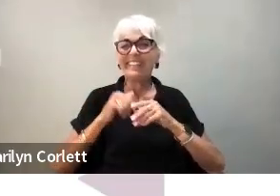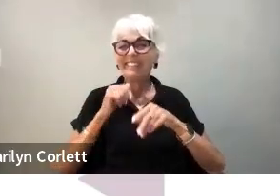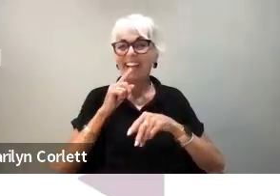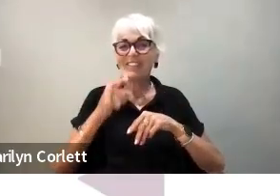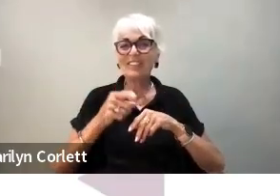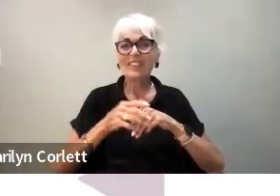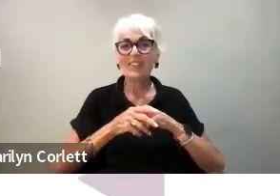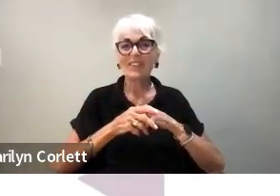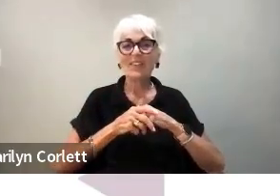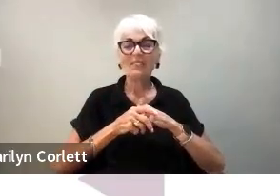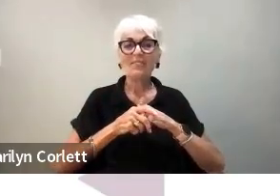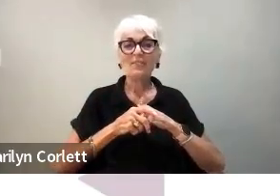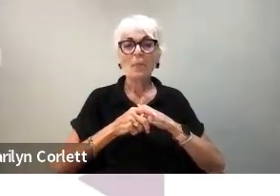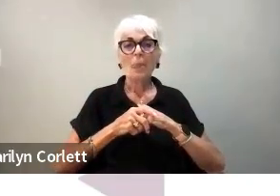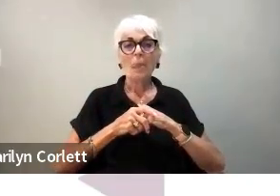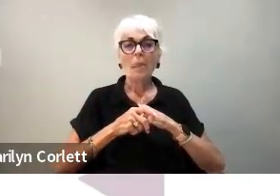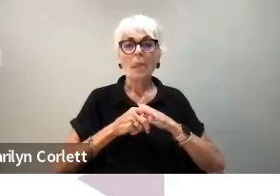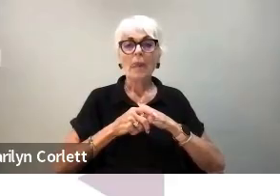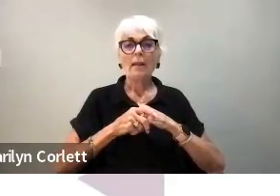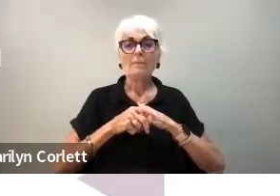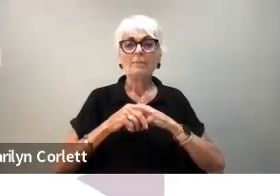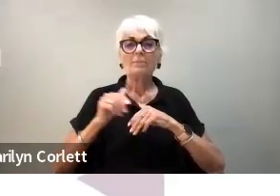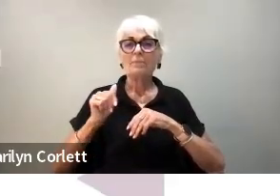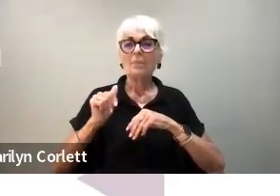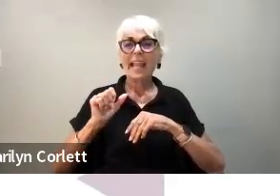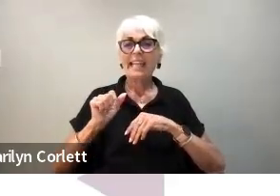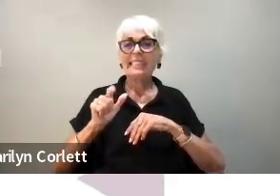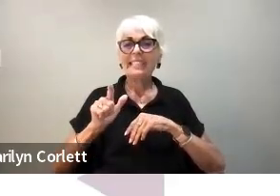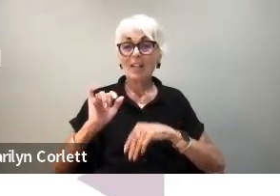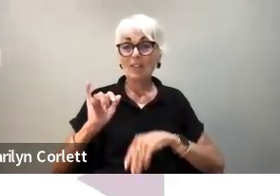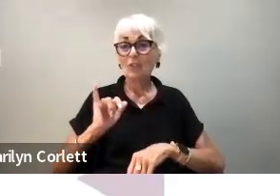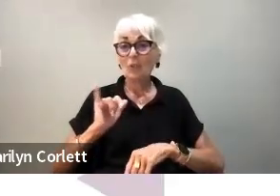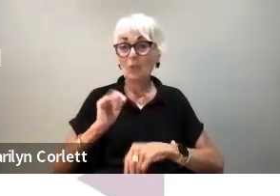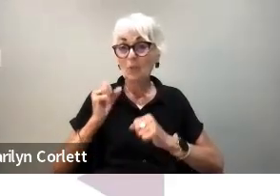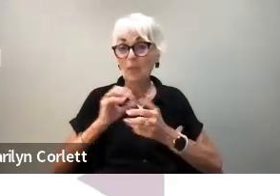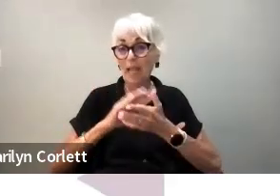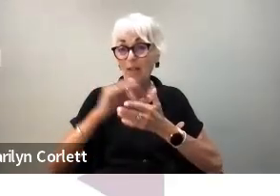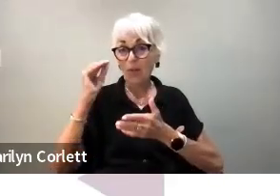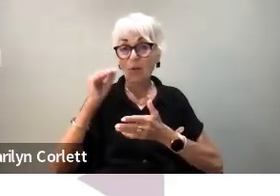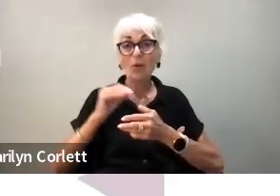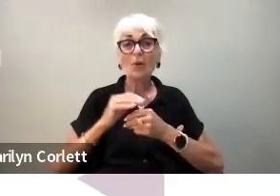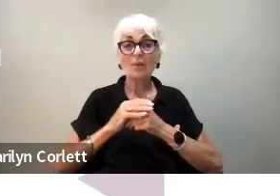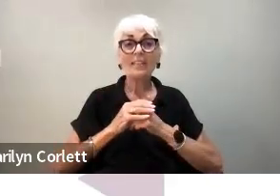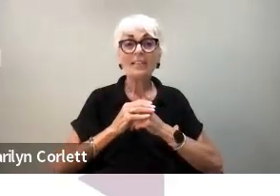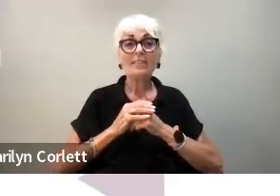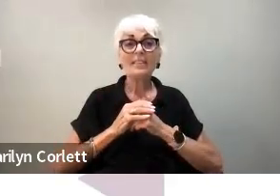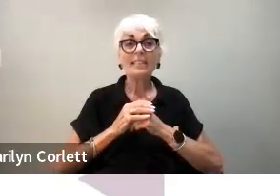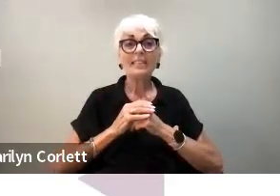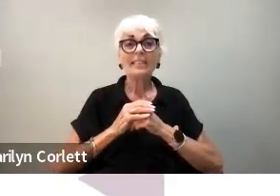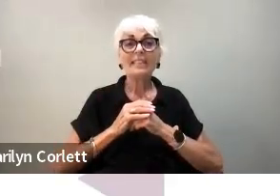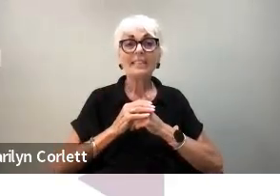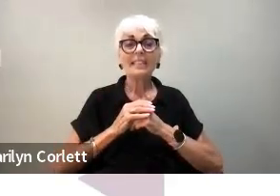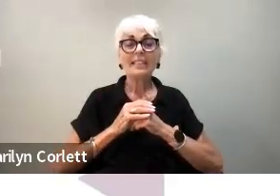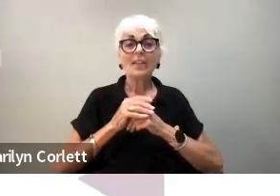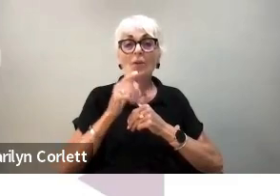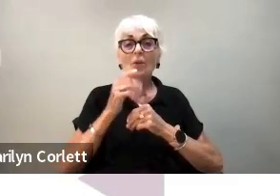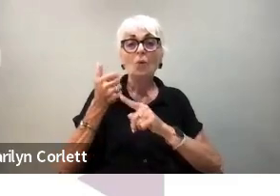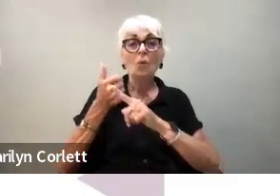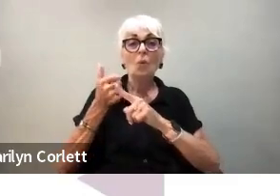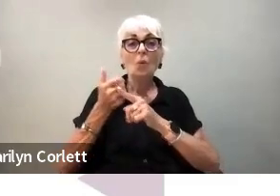sure. So, ASL too is something that you can learn for someone who may be